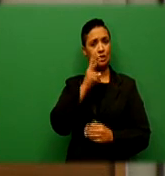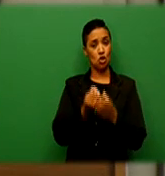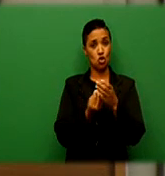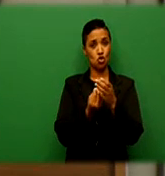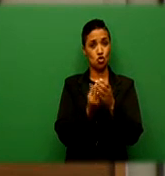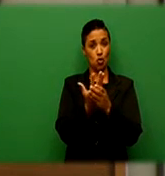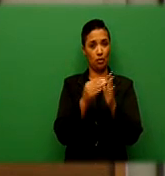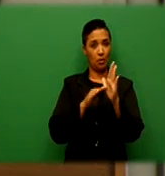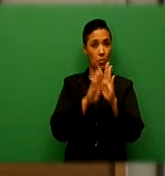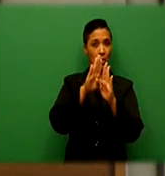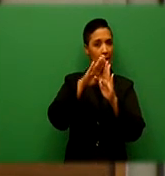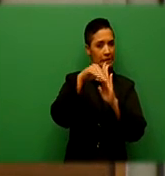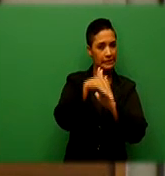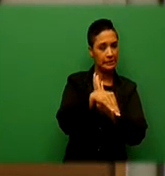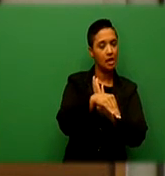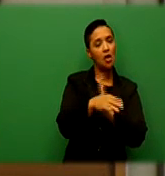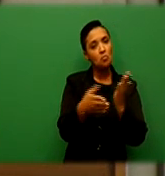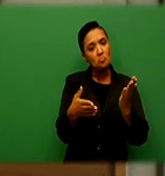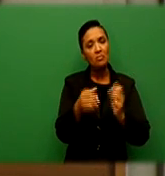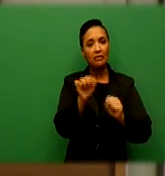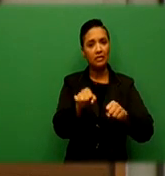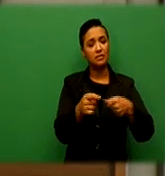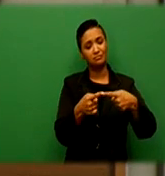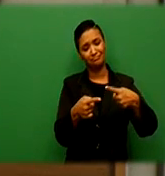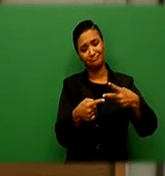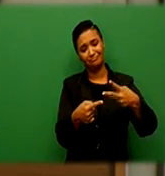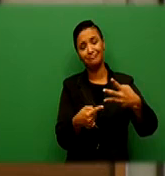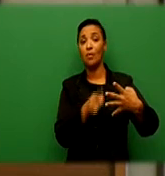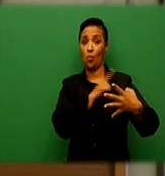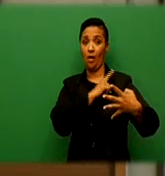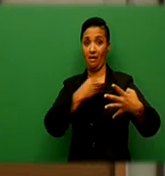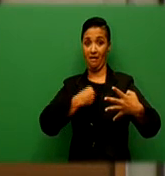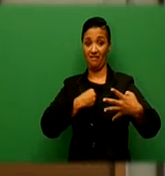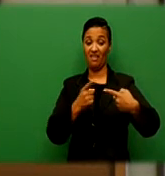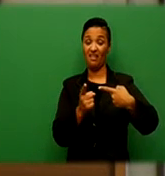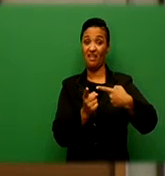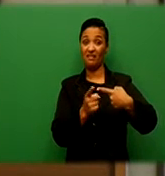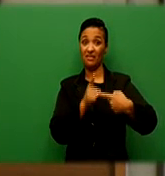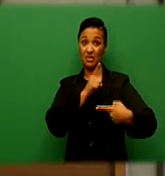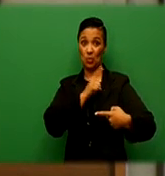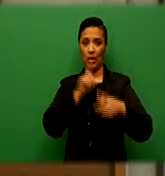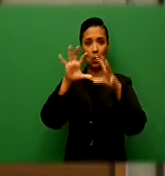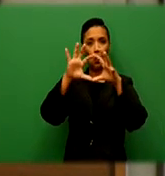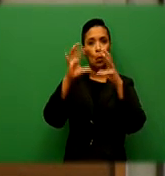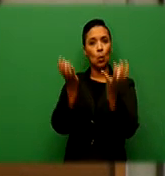It's a number of factors. More importantly has been the global